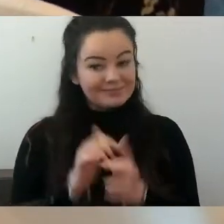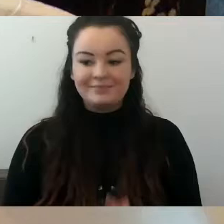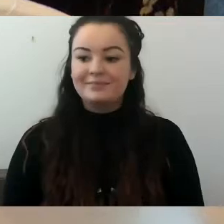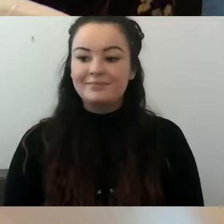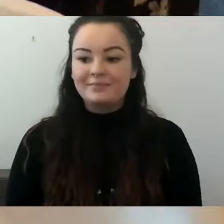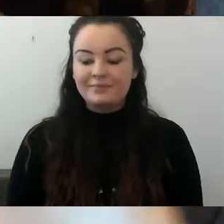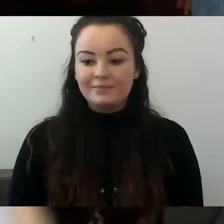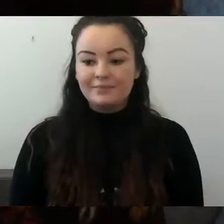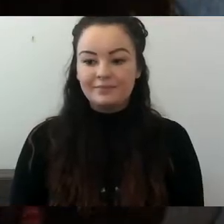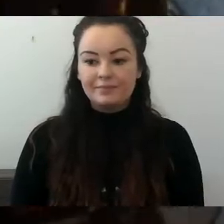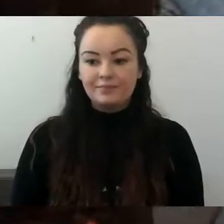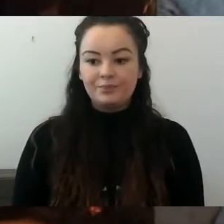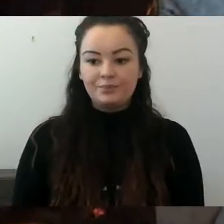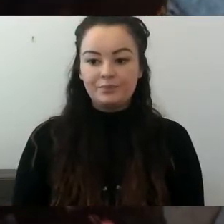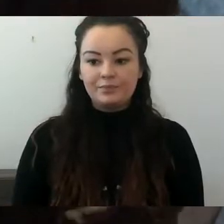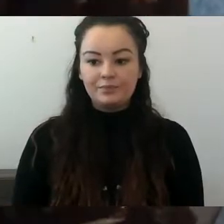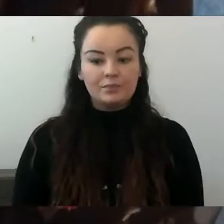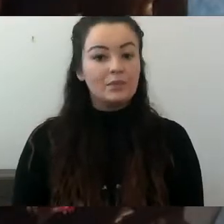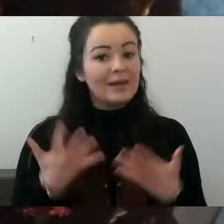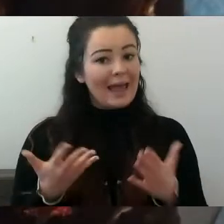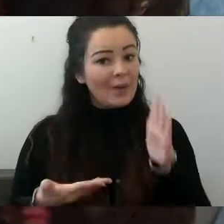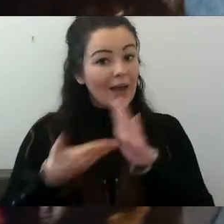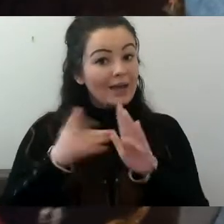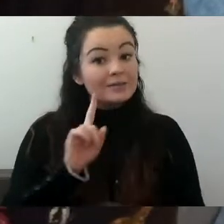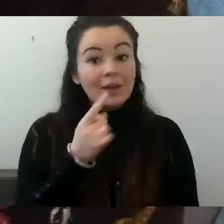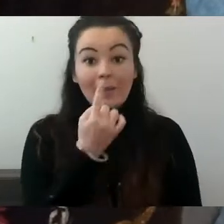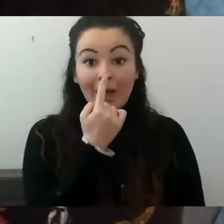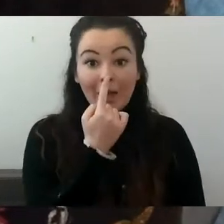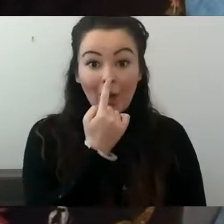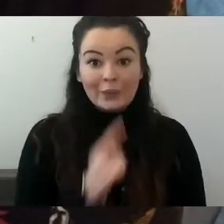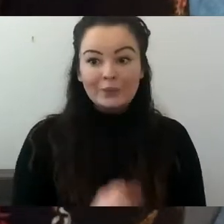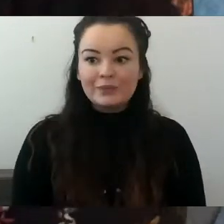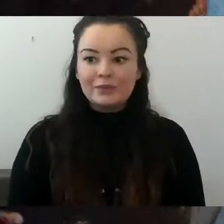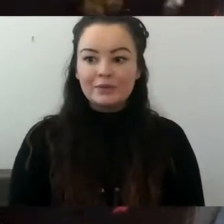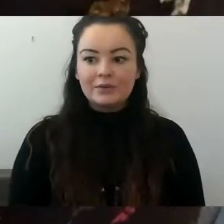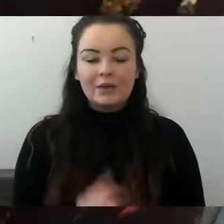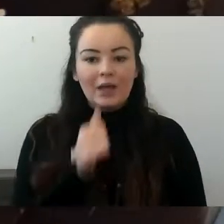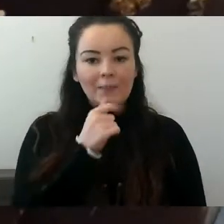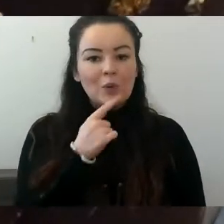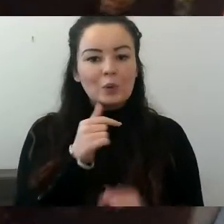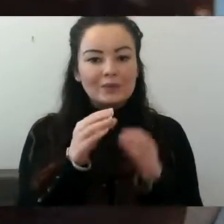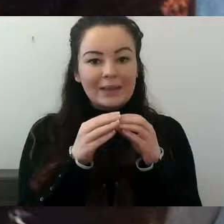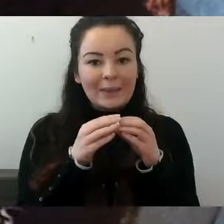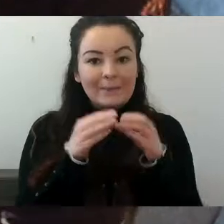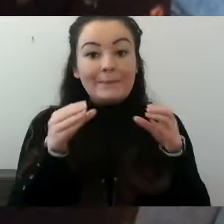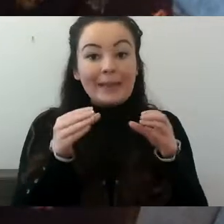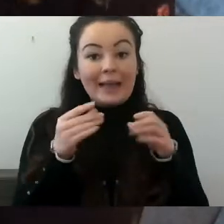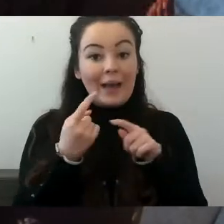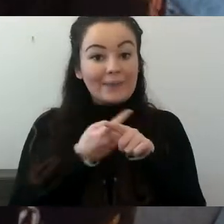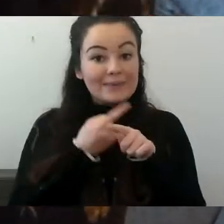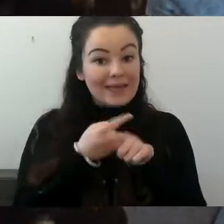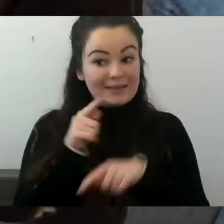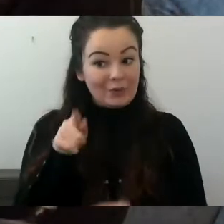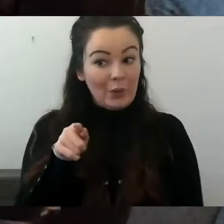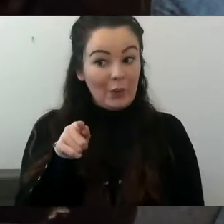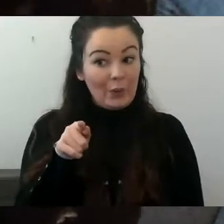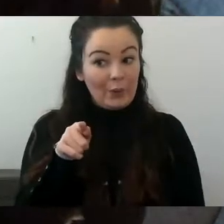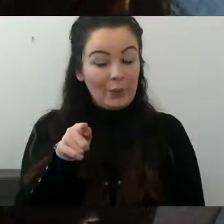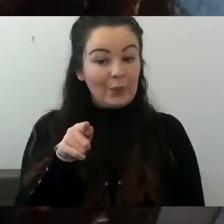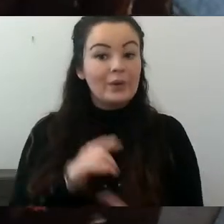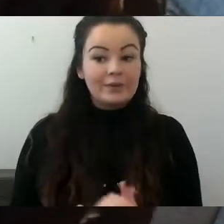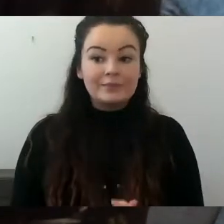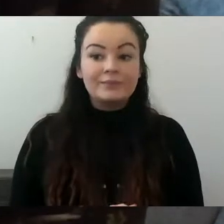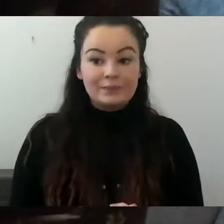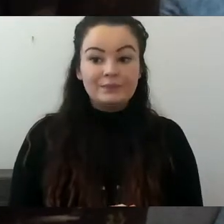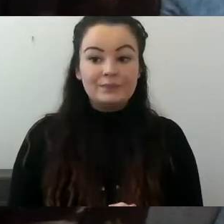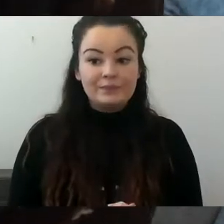And there we go, I've got two eye shapes. And for my nose, I'm going to use a slightly larger half